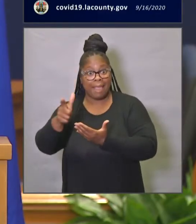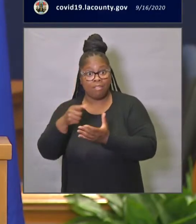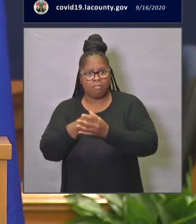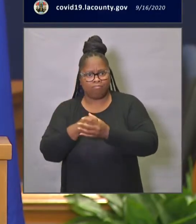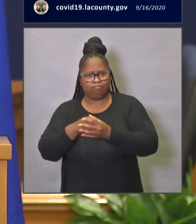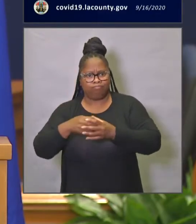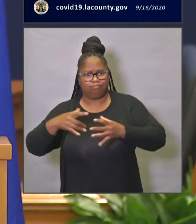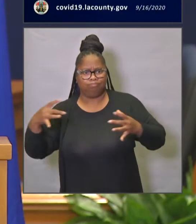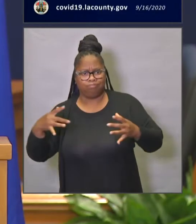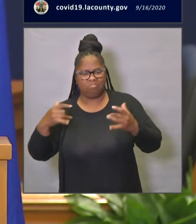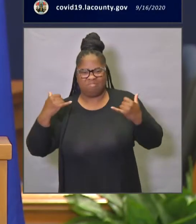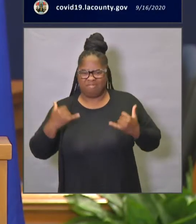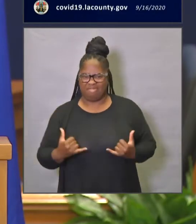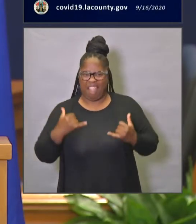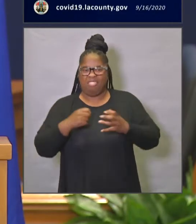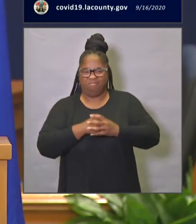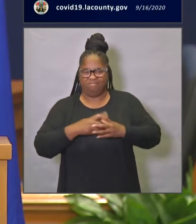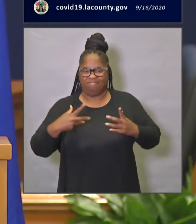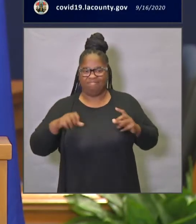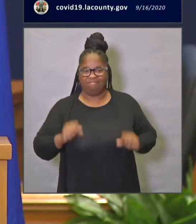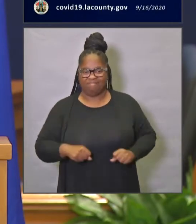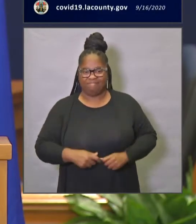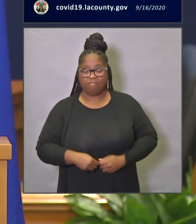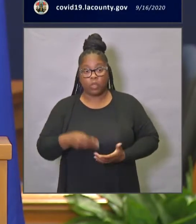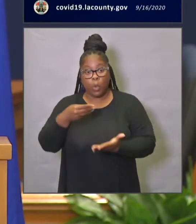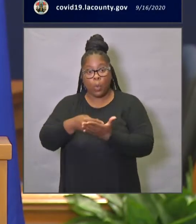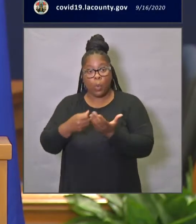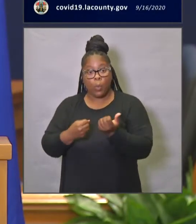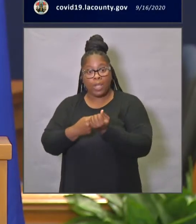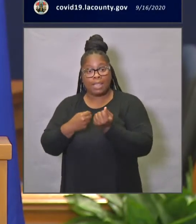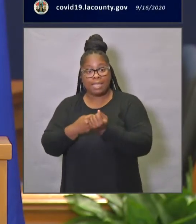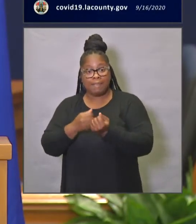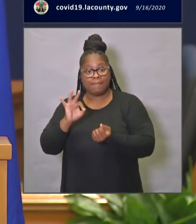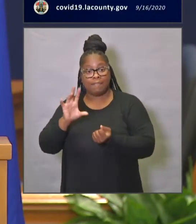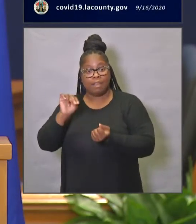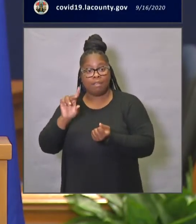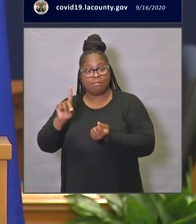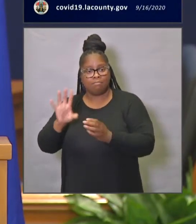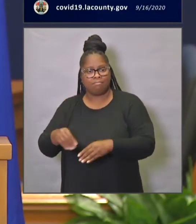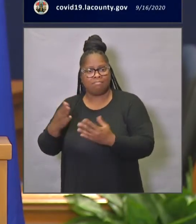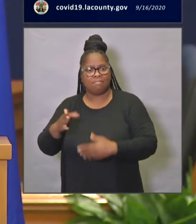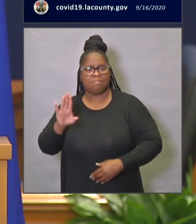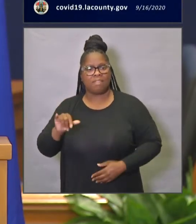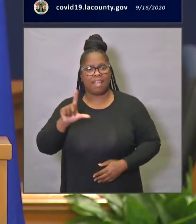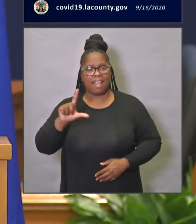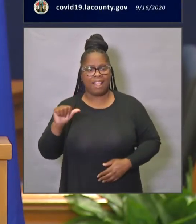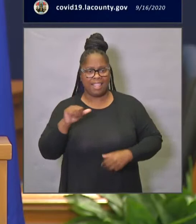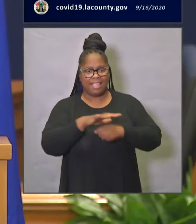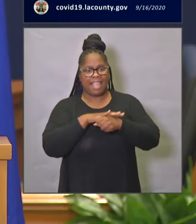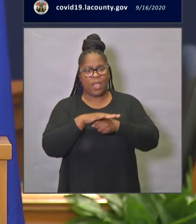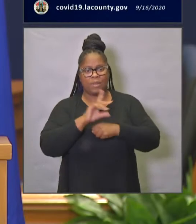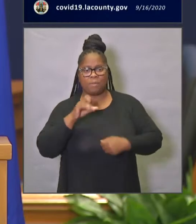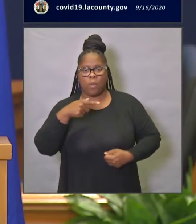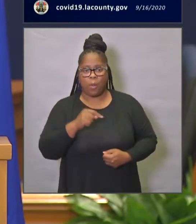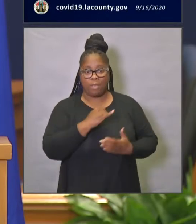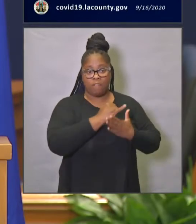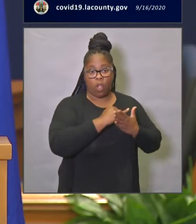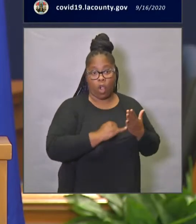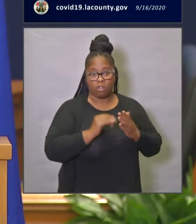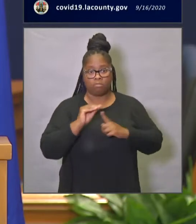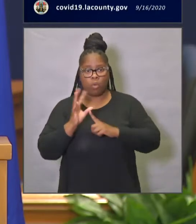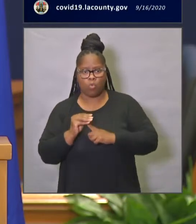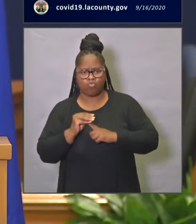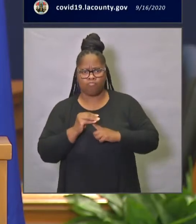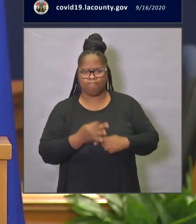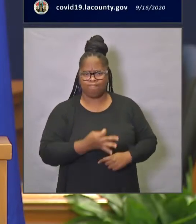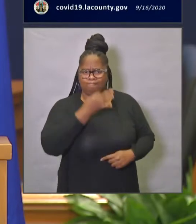in the future. This relief fund will be administered by the LA County Department of Arts and Culture, which has expertise in